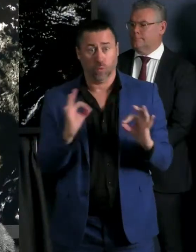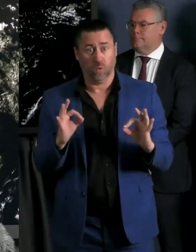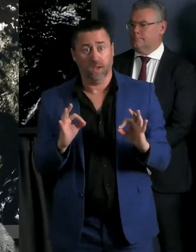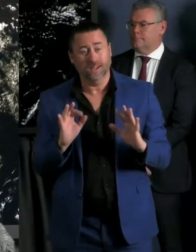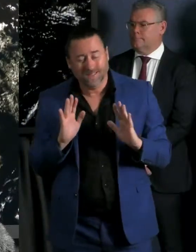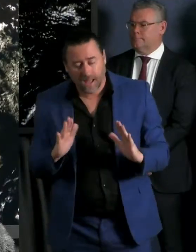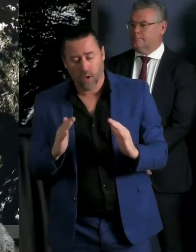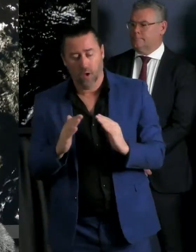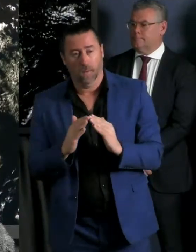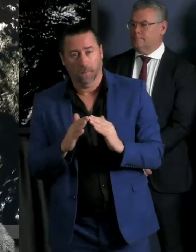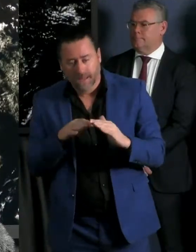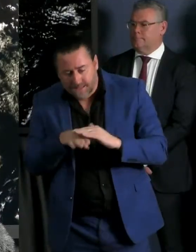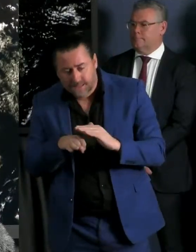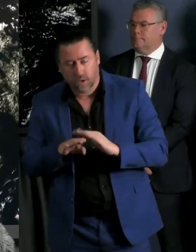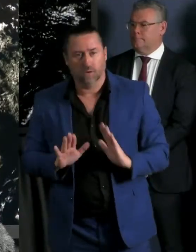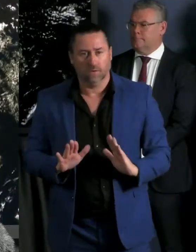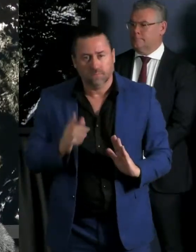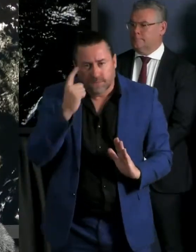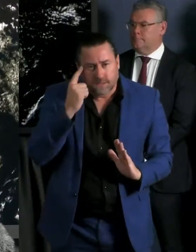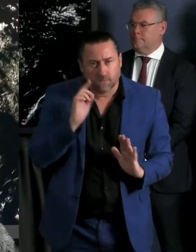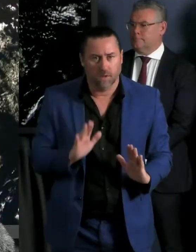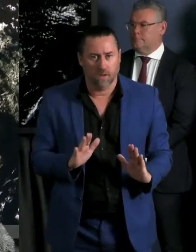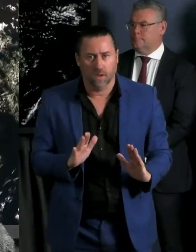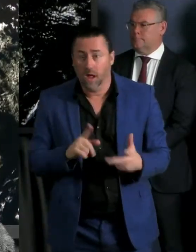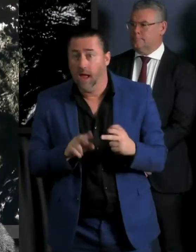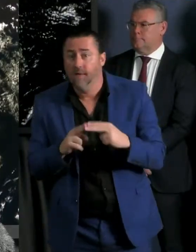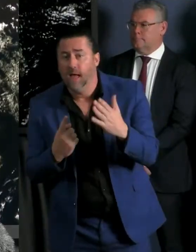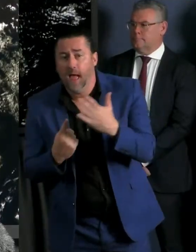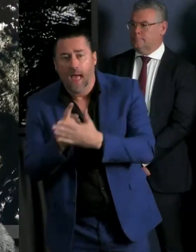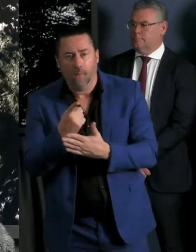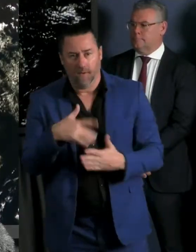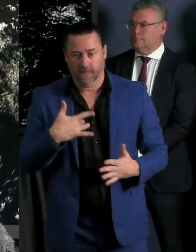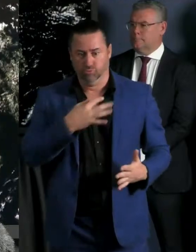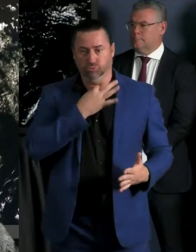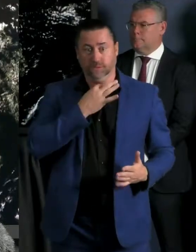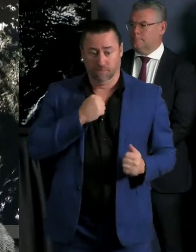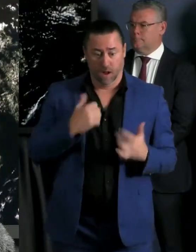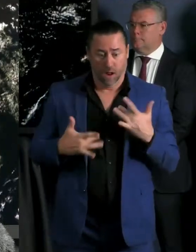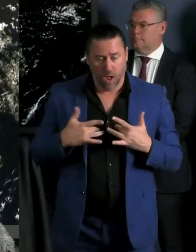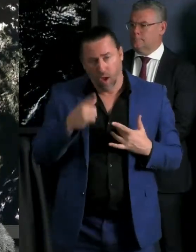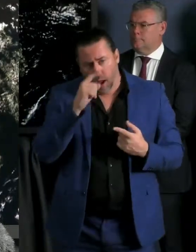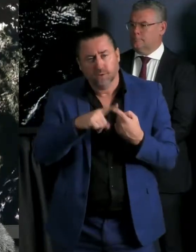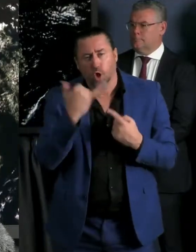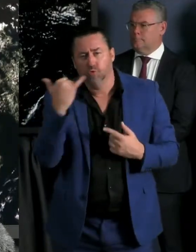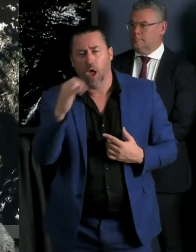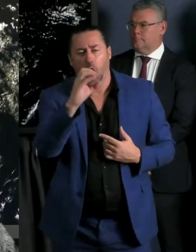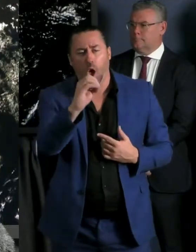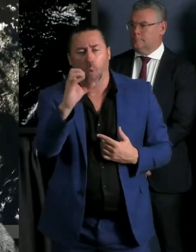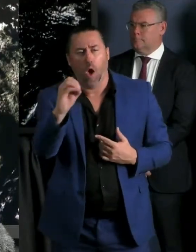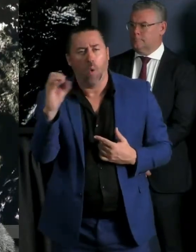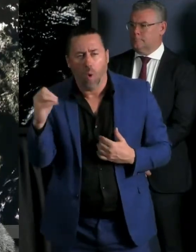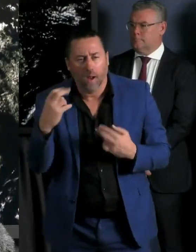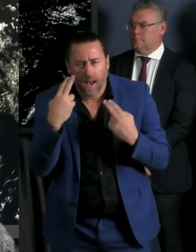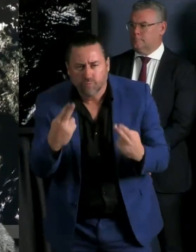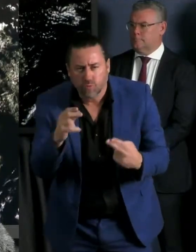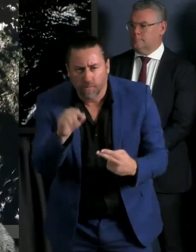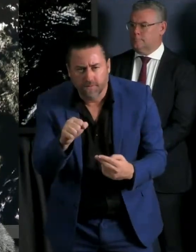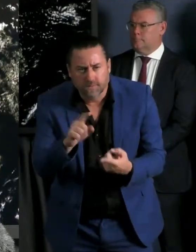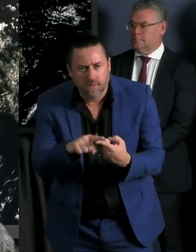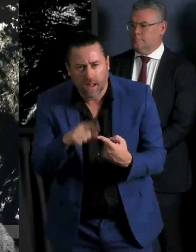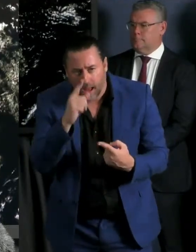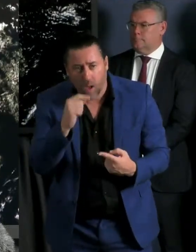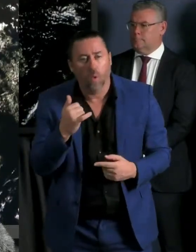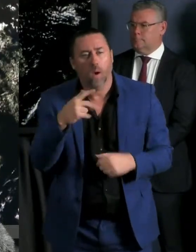And as always, if you are experiencing a life-threatening event, please call 000, or as I indicated yesterday, you can